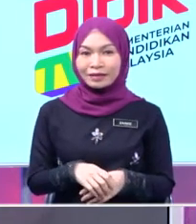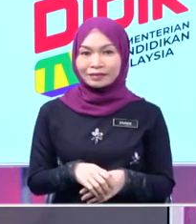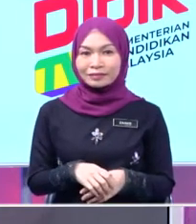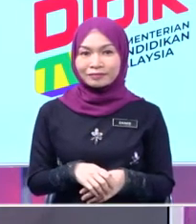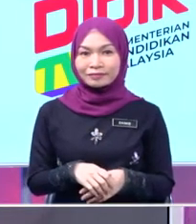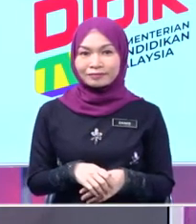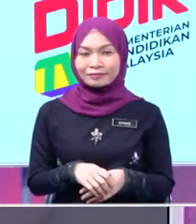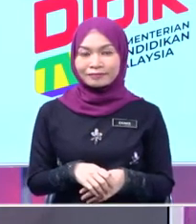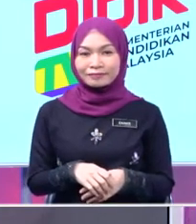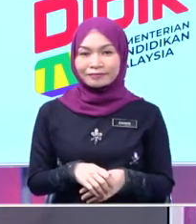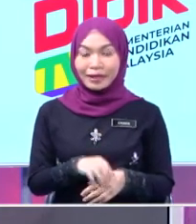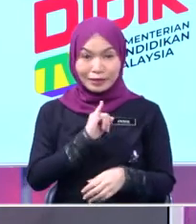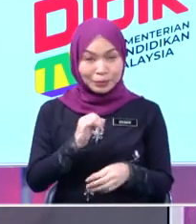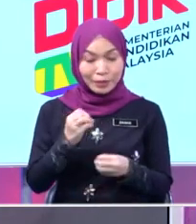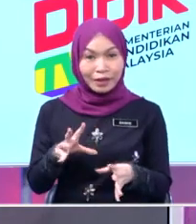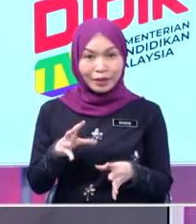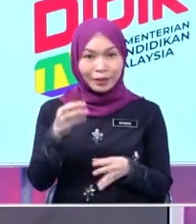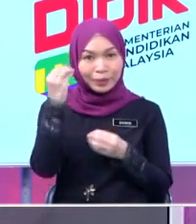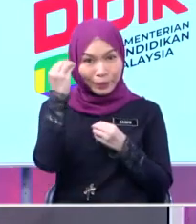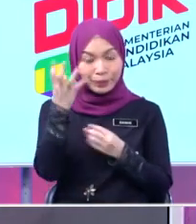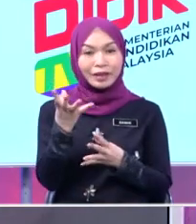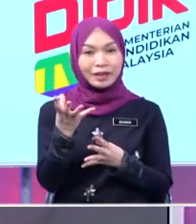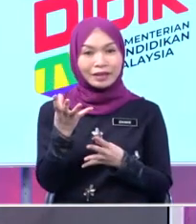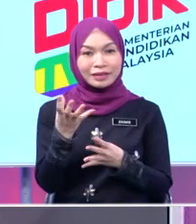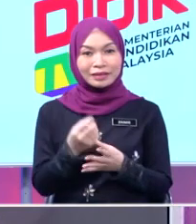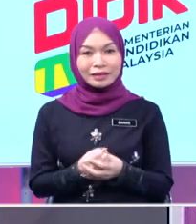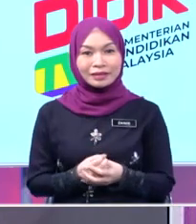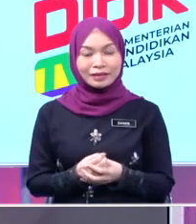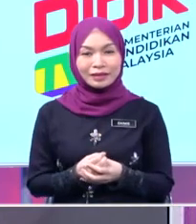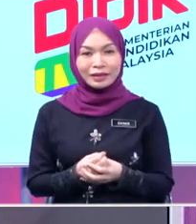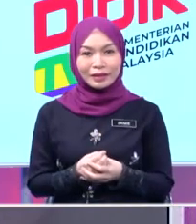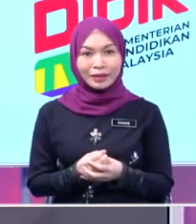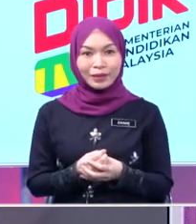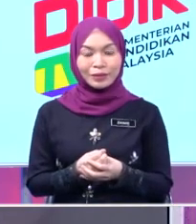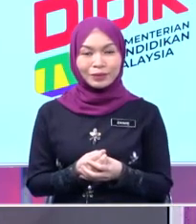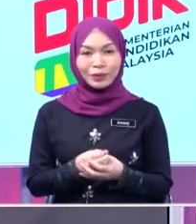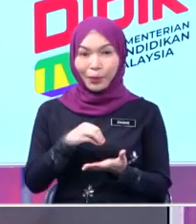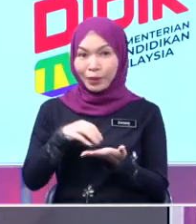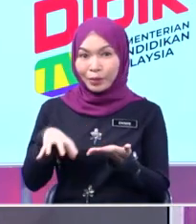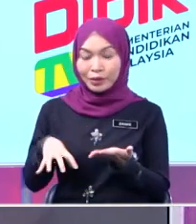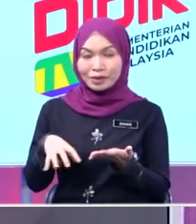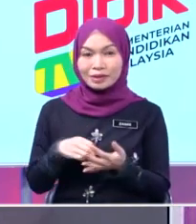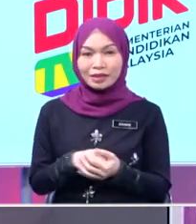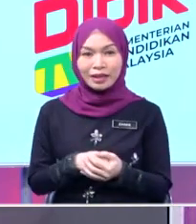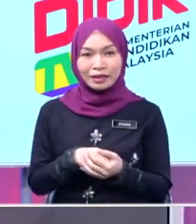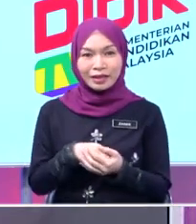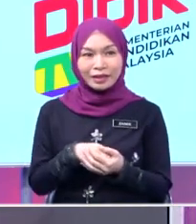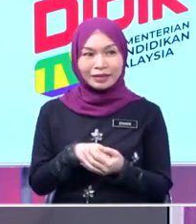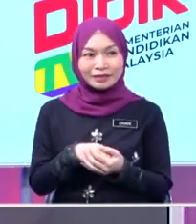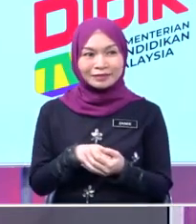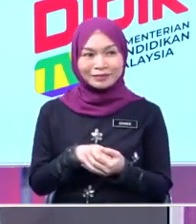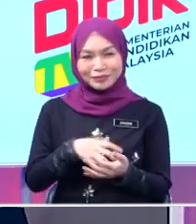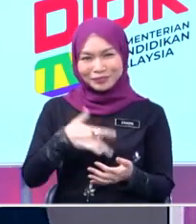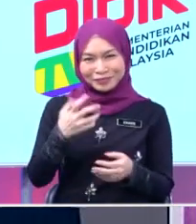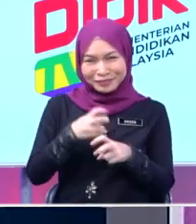writing, pupils will always have this mental block in the beginning, but as we progress, it should be a lot easier. All right.